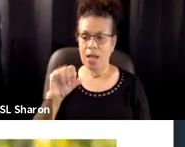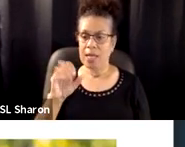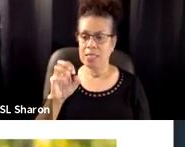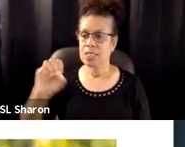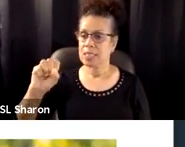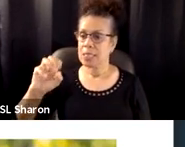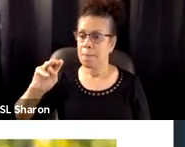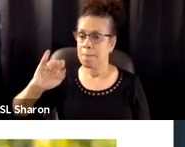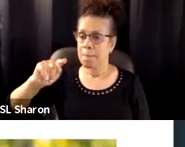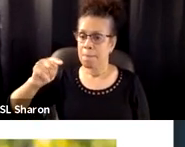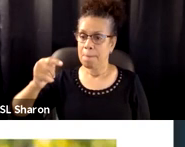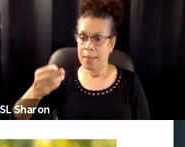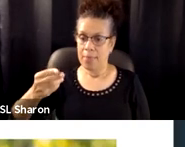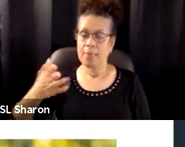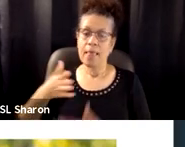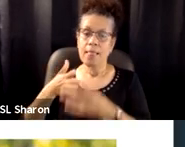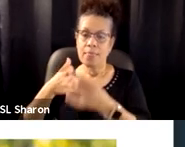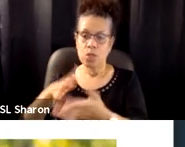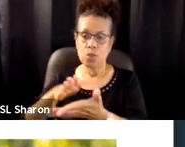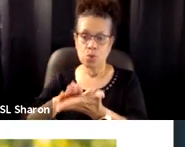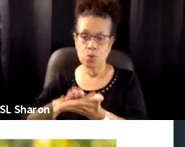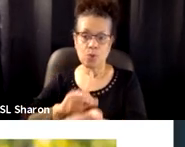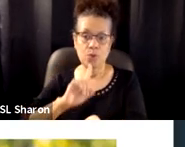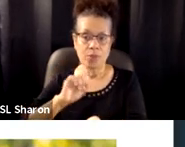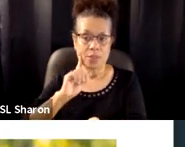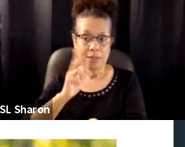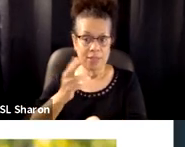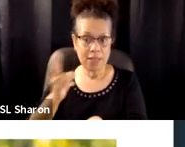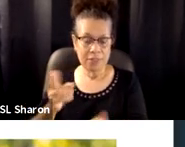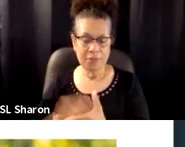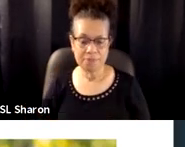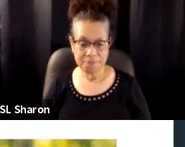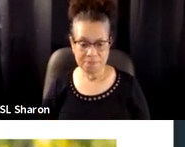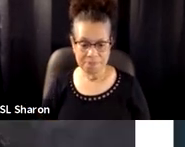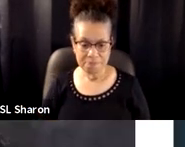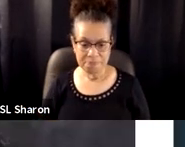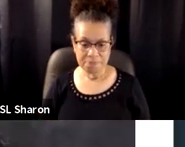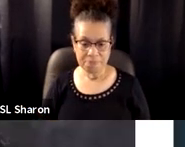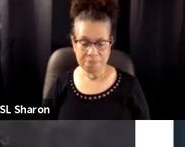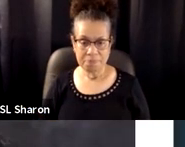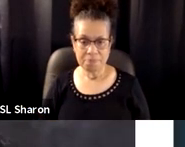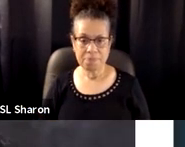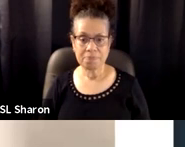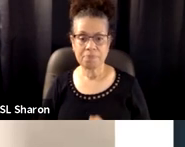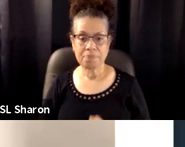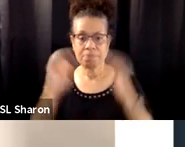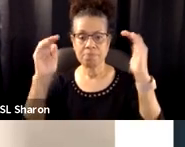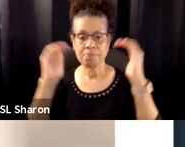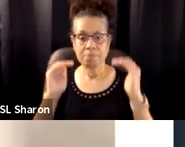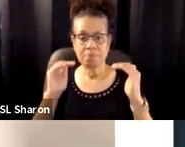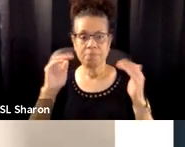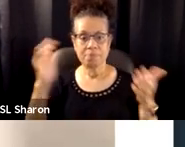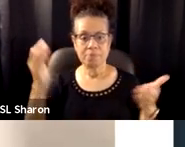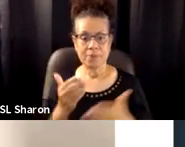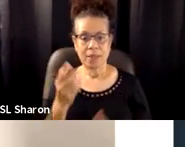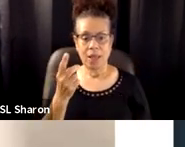leading the horseman school for the deaf and hard of hearing next i'd like to introduce dr